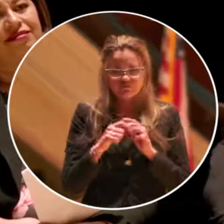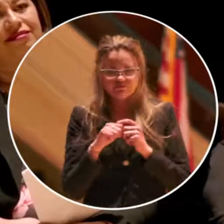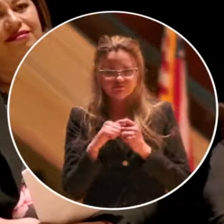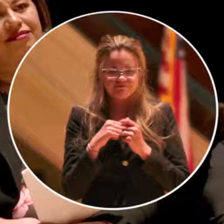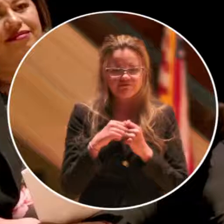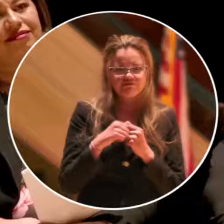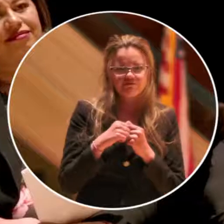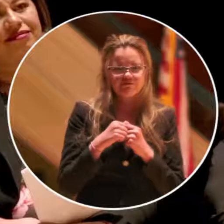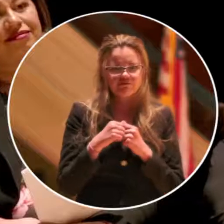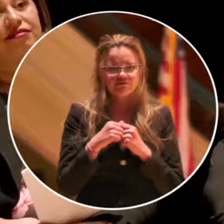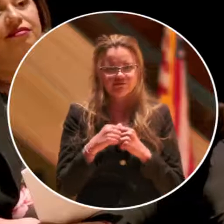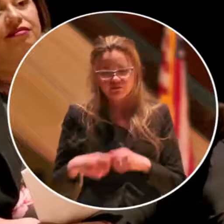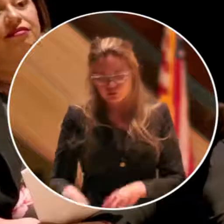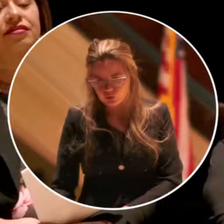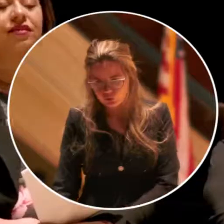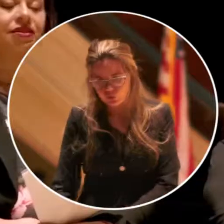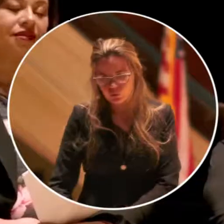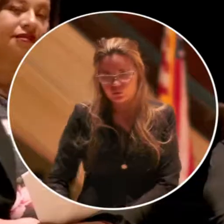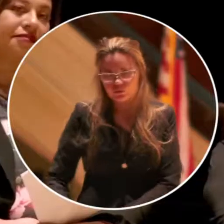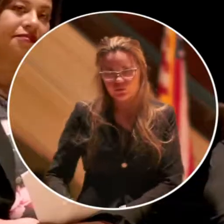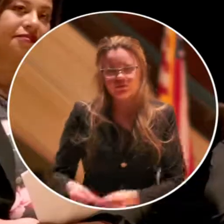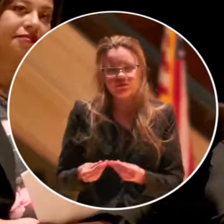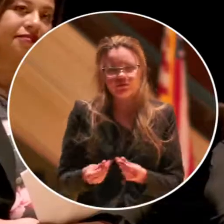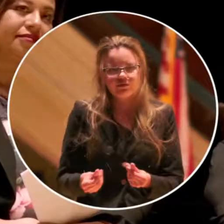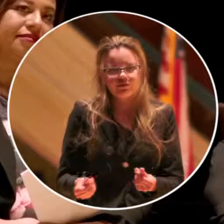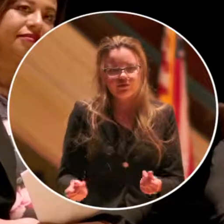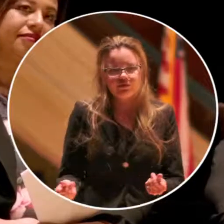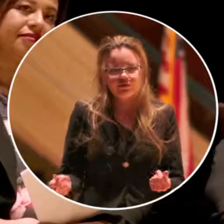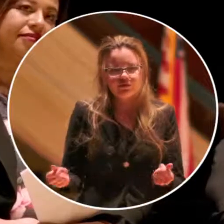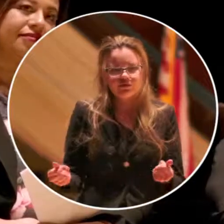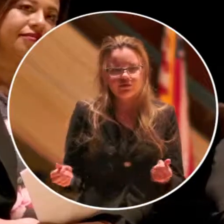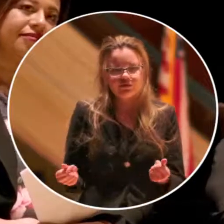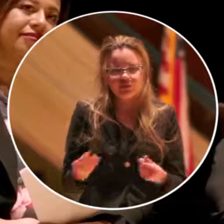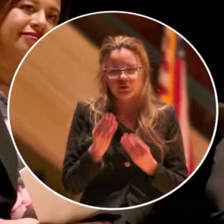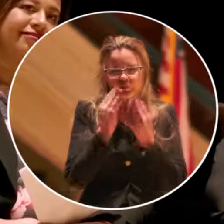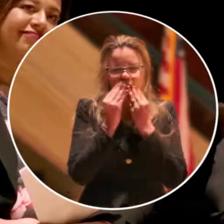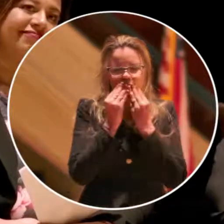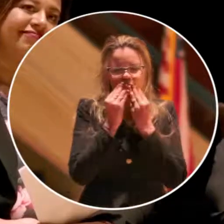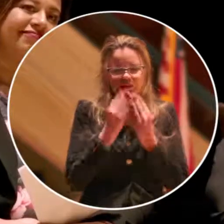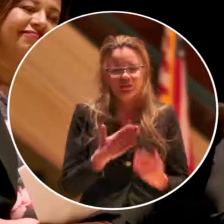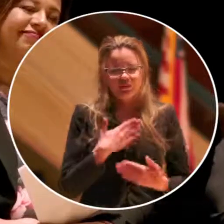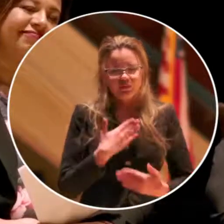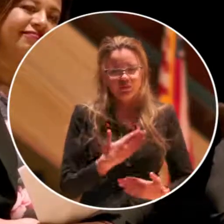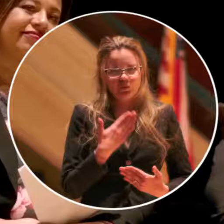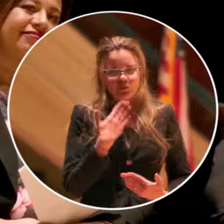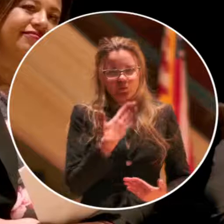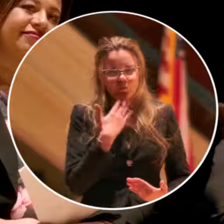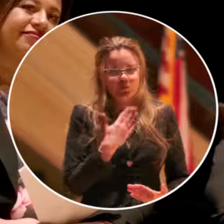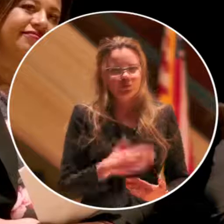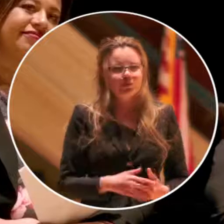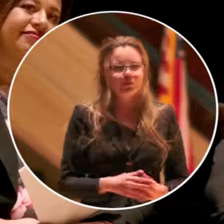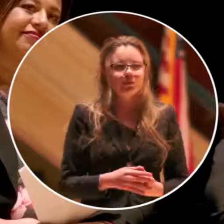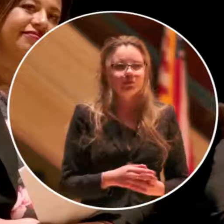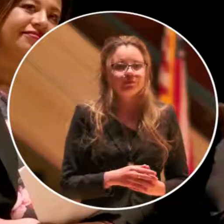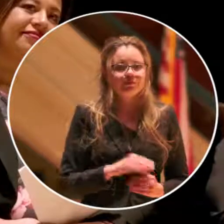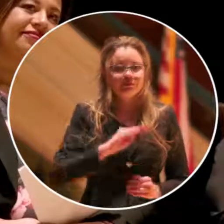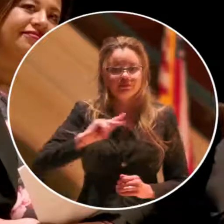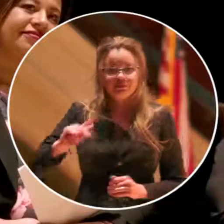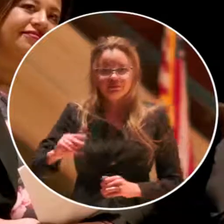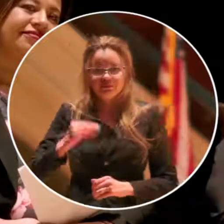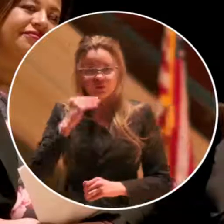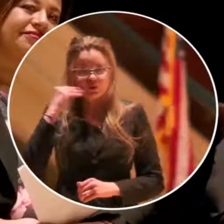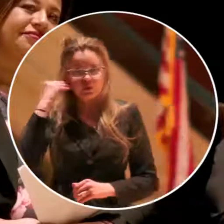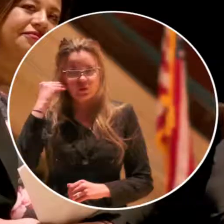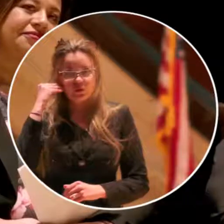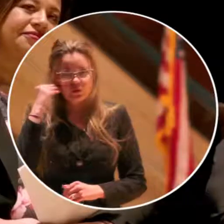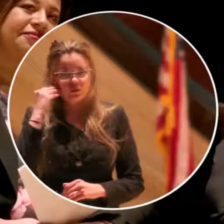patch retreated and faded. I kissed the gauze in gratitude. Back home, I